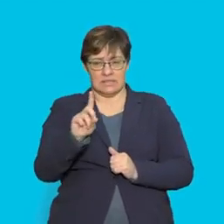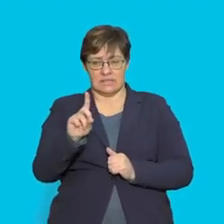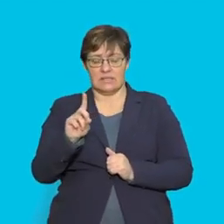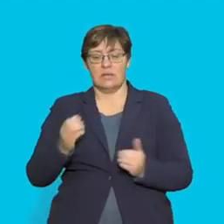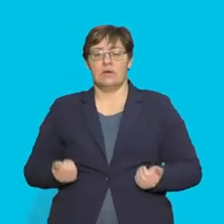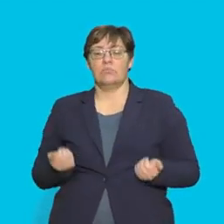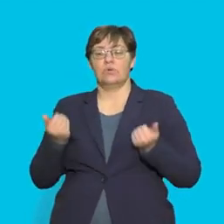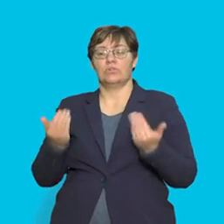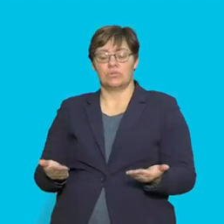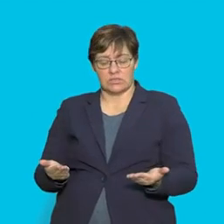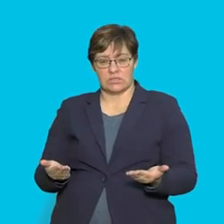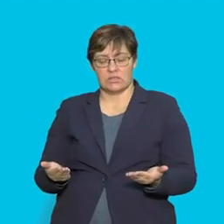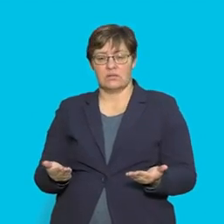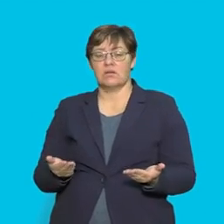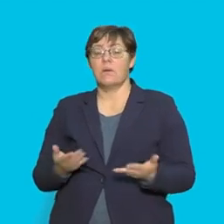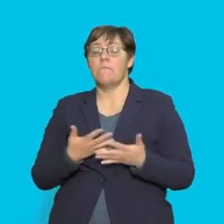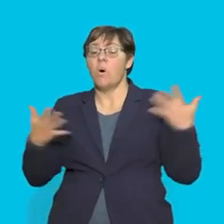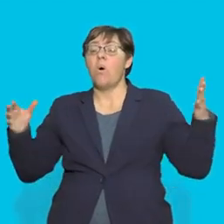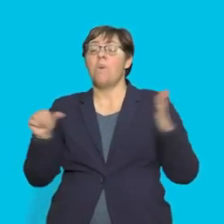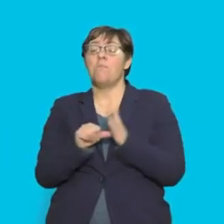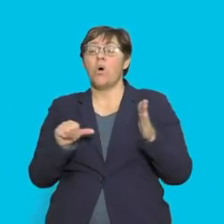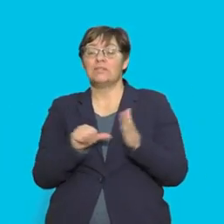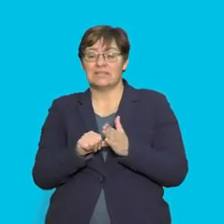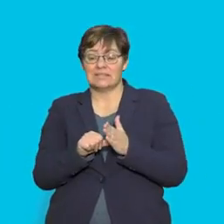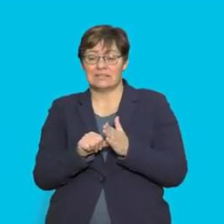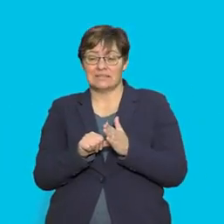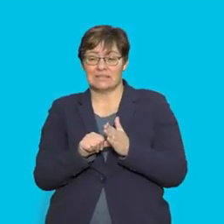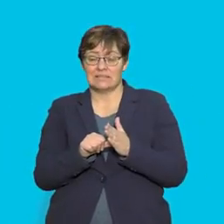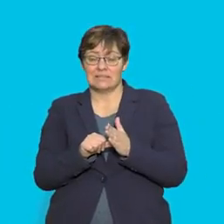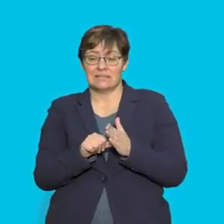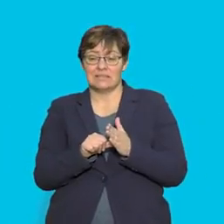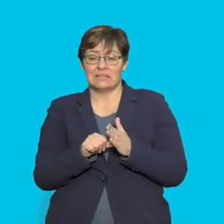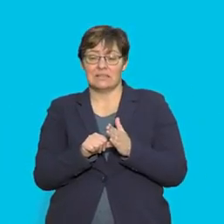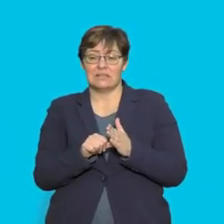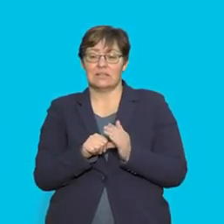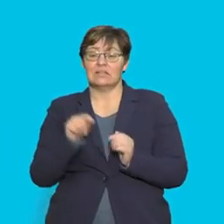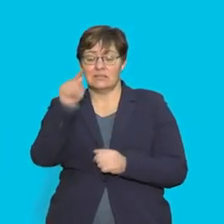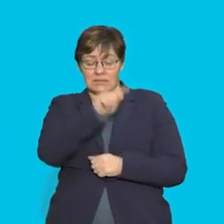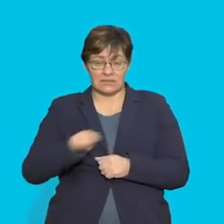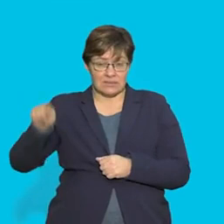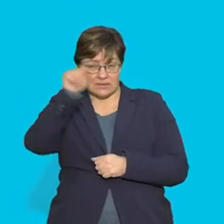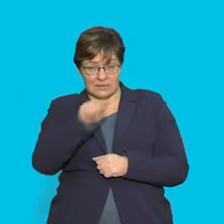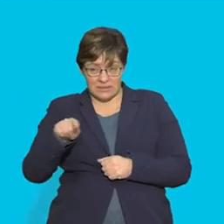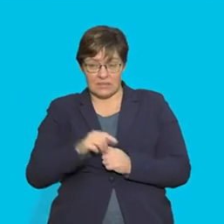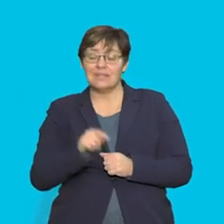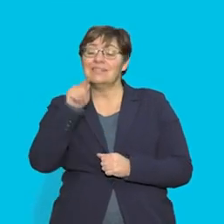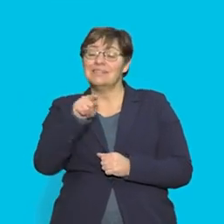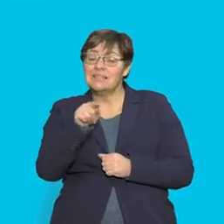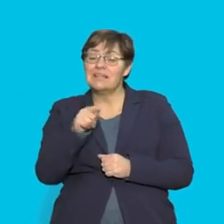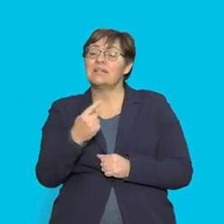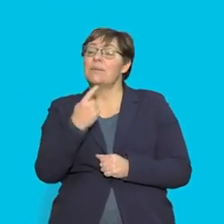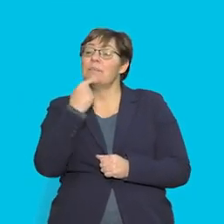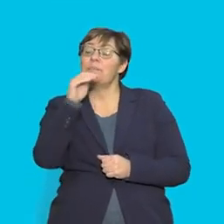the very most important thing that you can ever find in mathematics, especially in geometry. This simply just